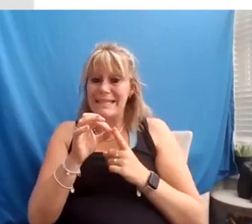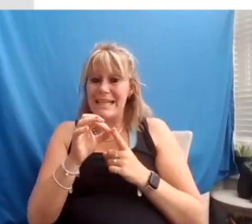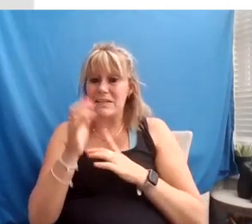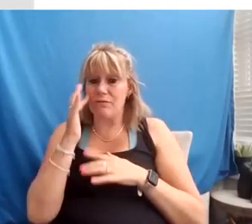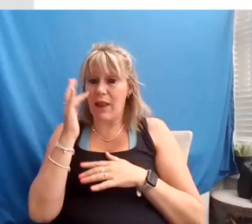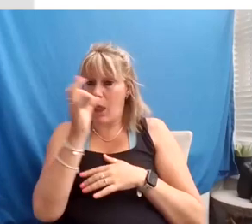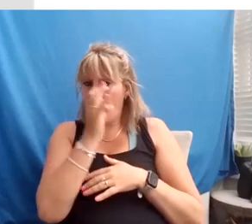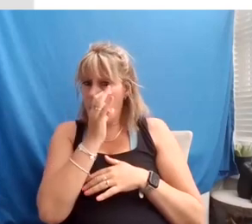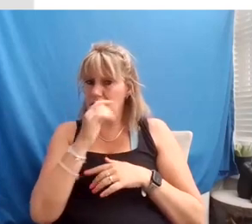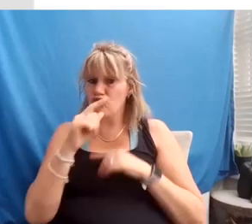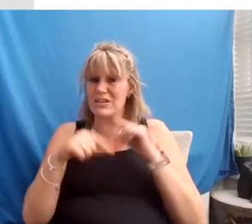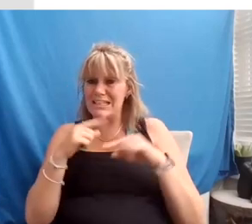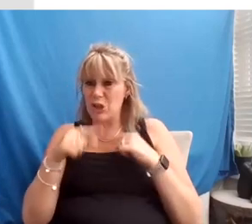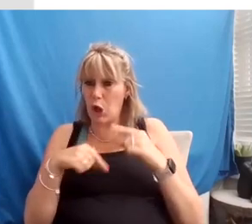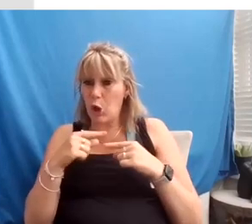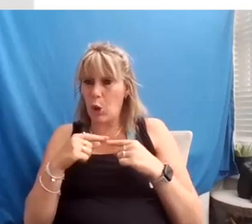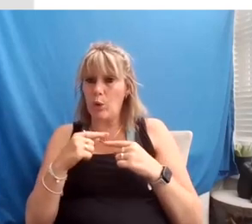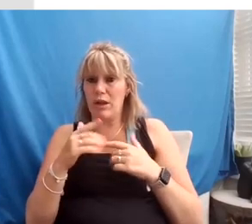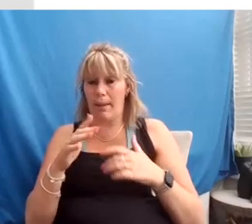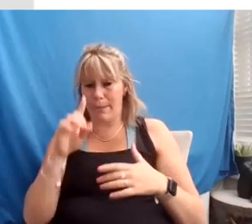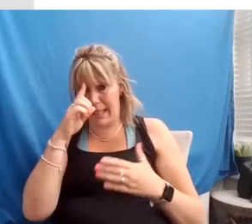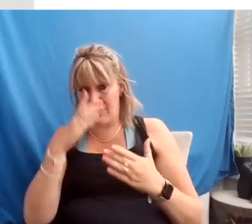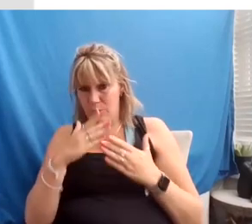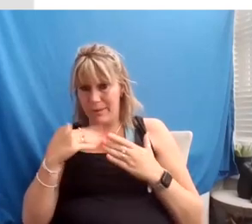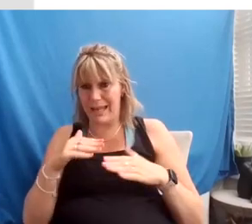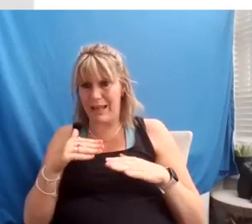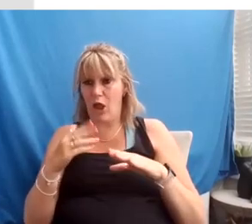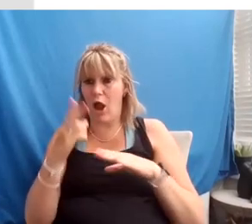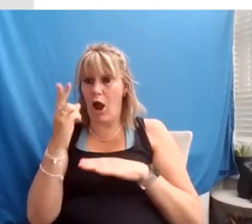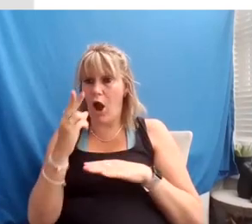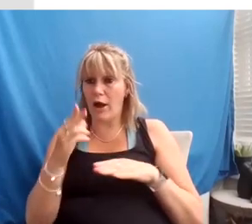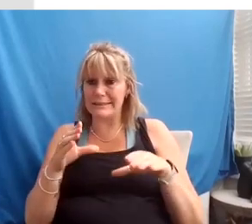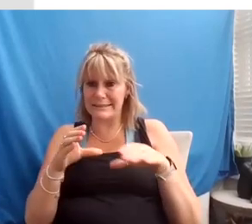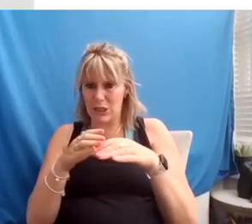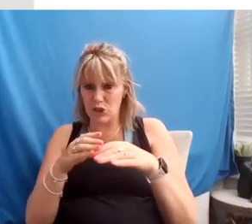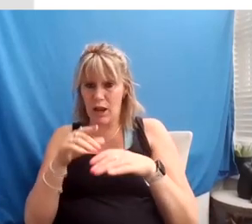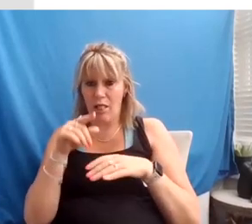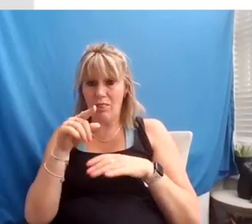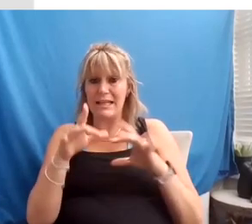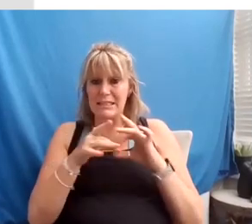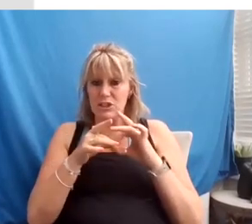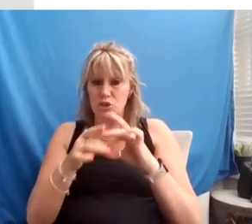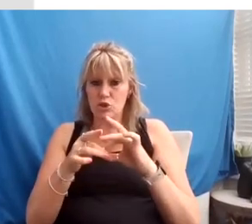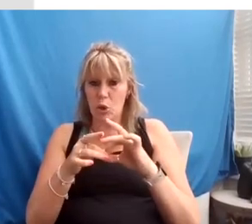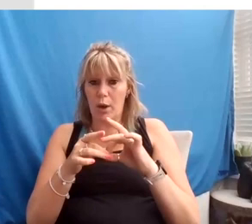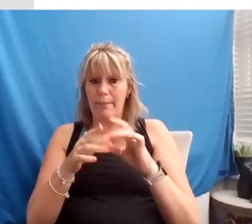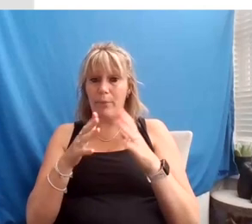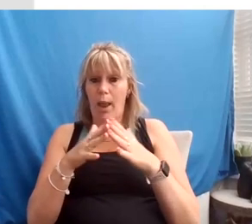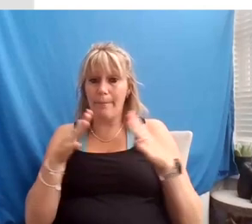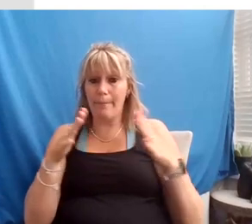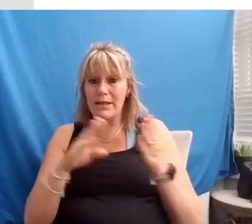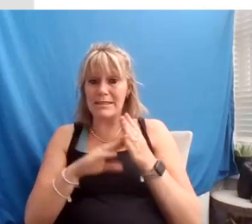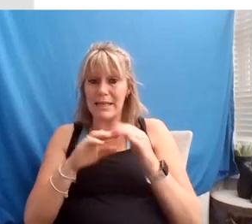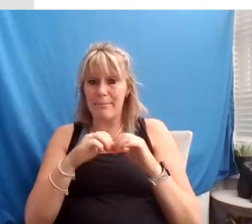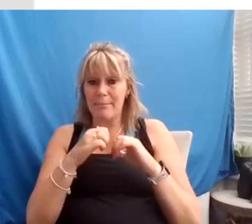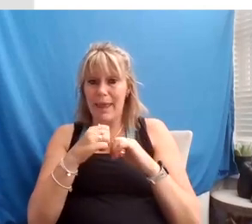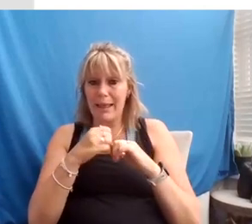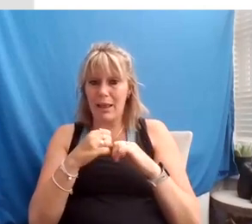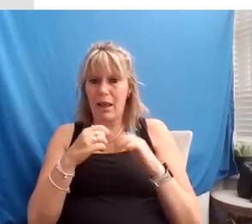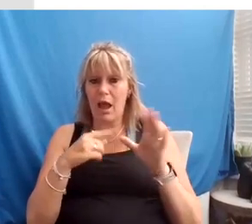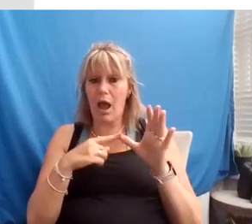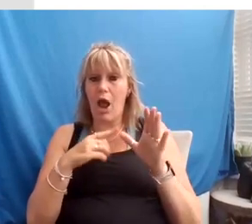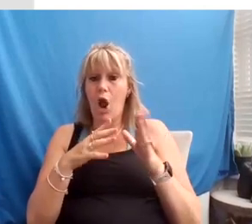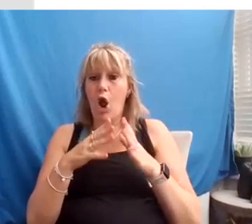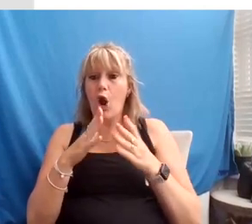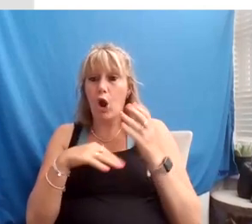believe she did in one of the art club sessions. And this is a joint piece by Mighty Mega Club called Turtles and